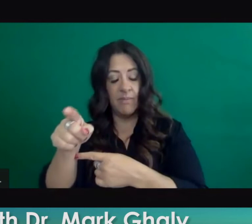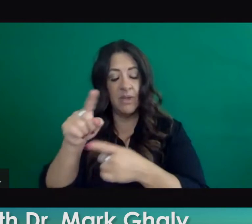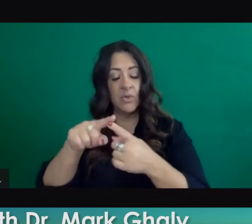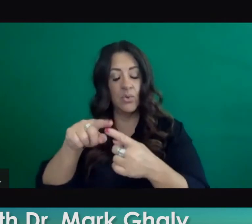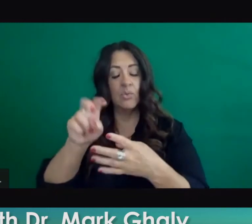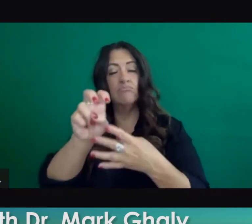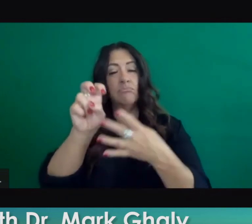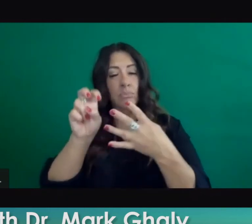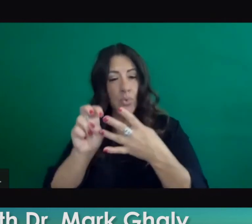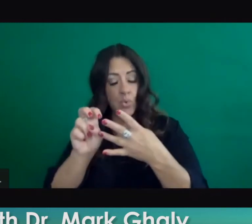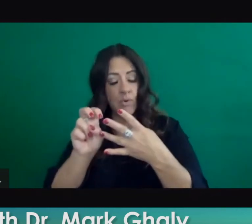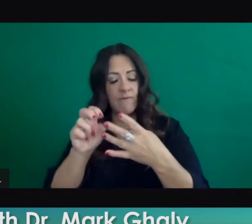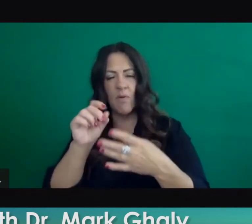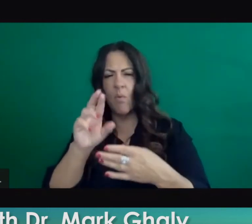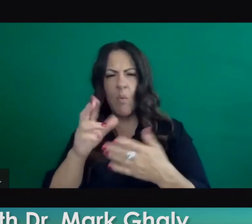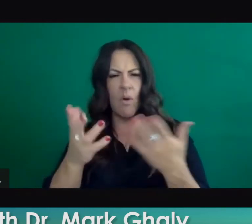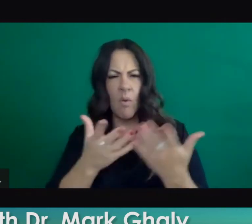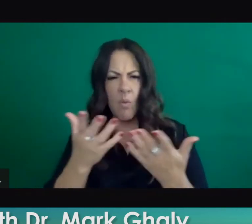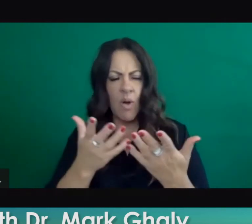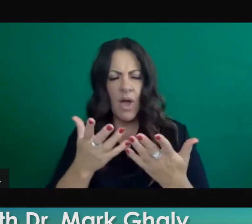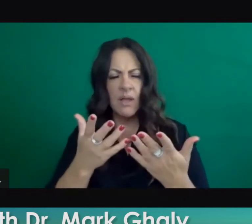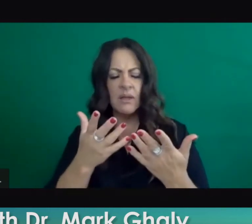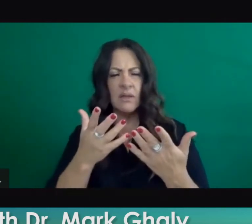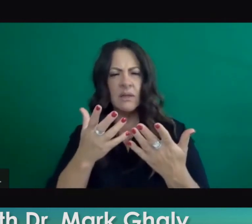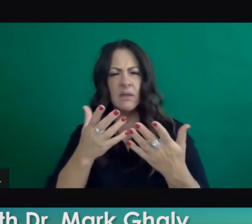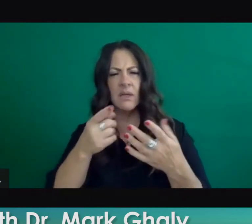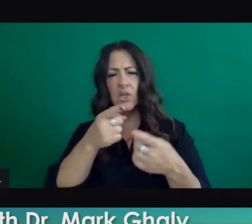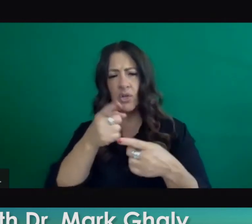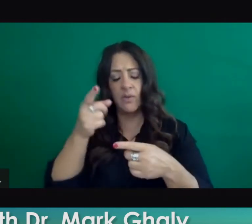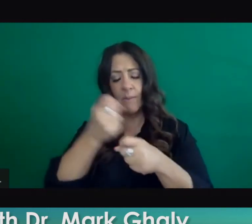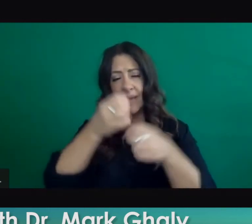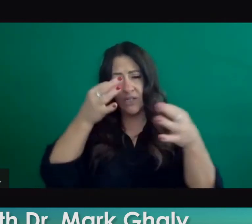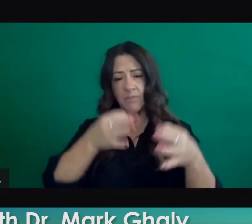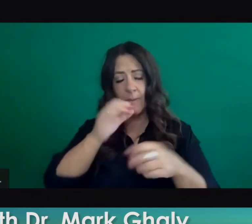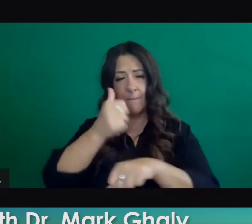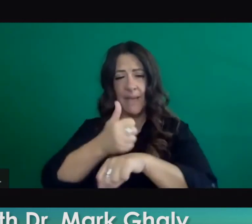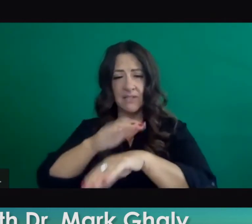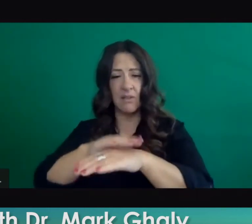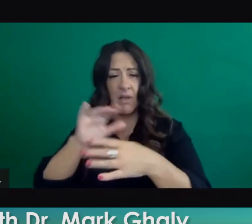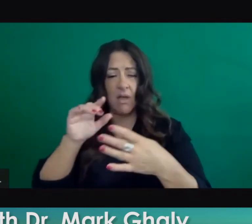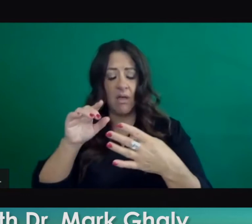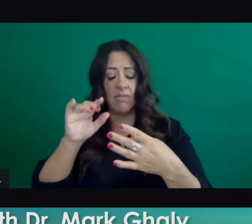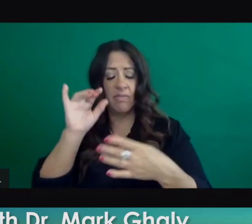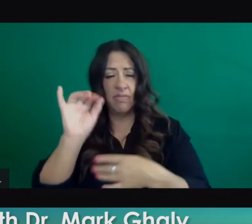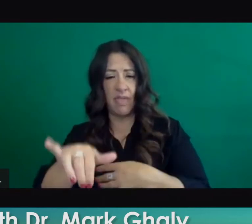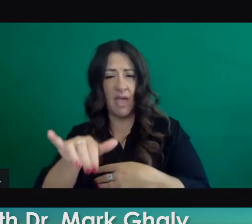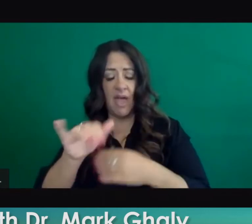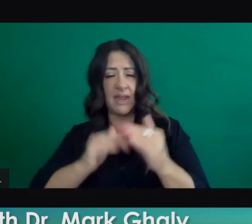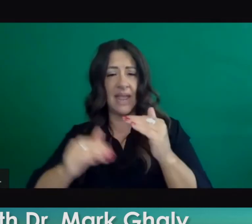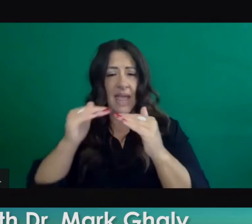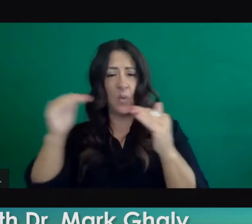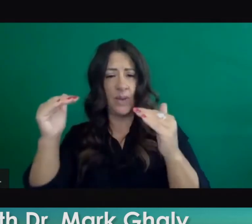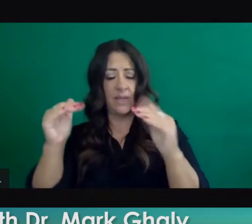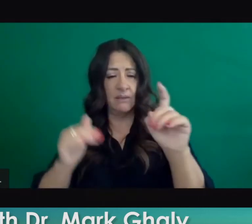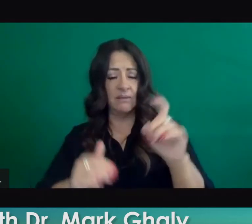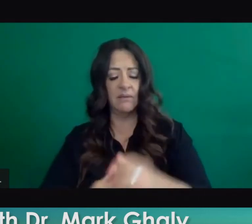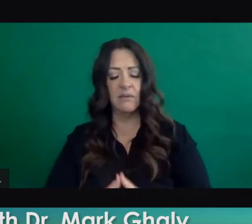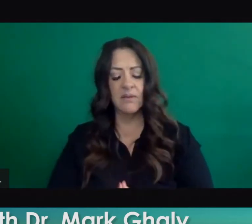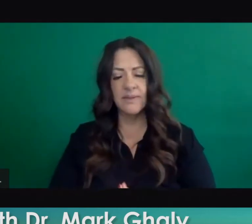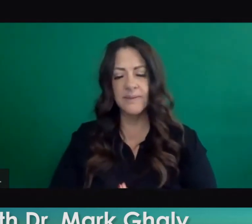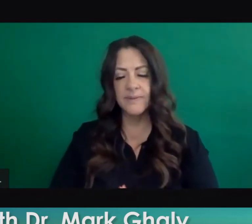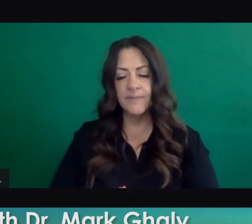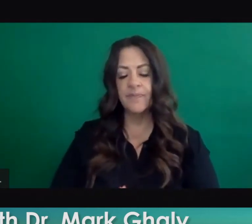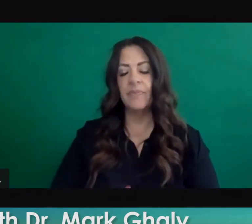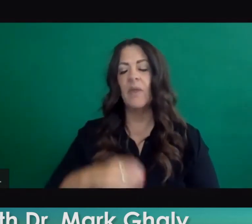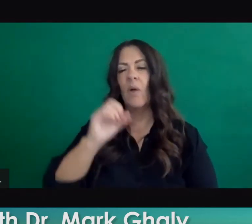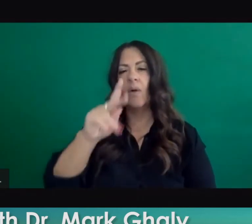it not determinate? Yeah, thanks for the clarifying question. So on the